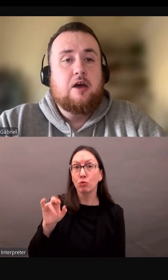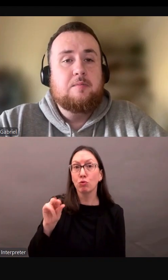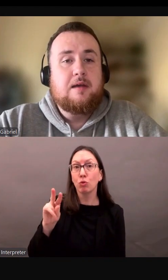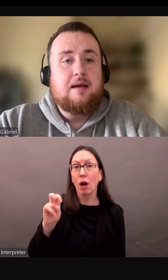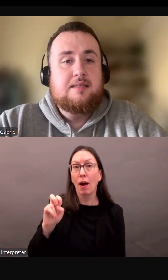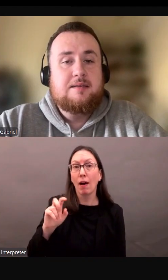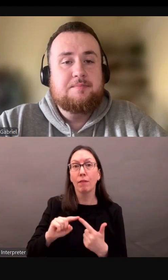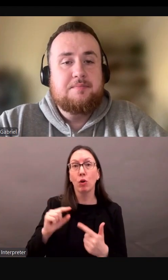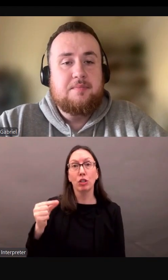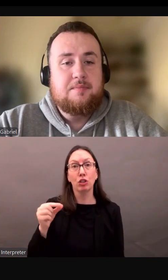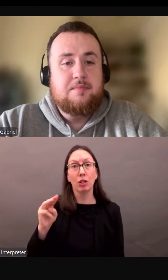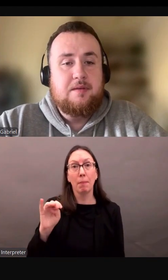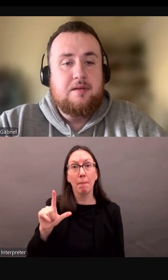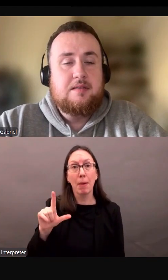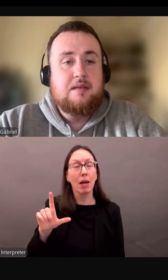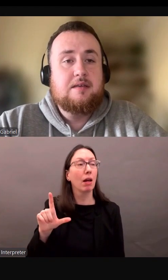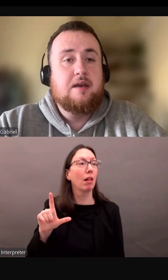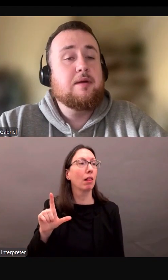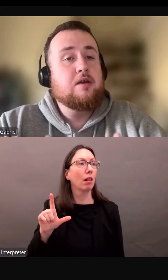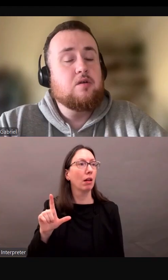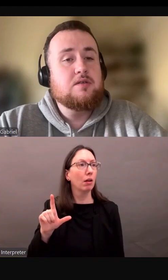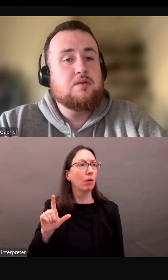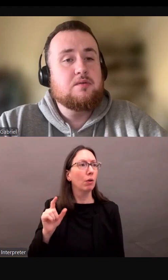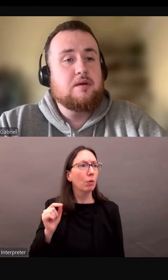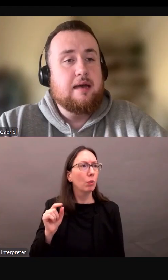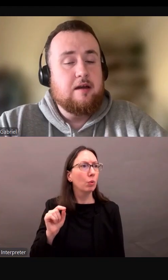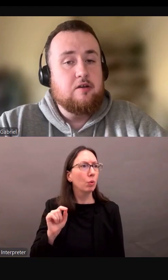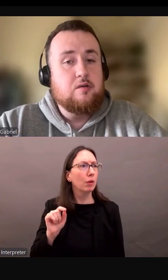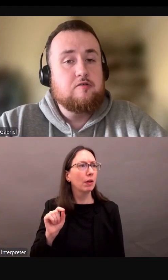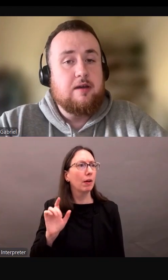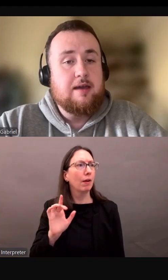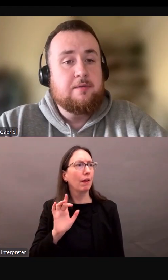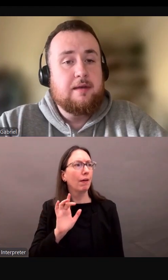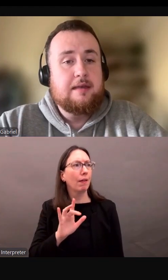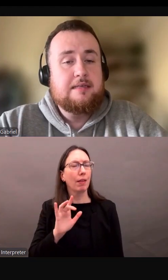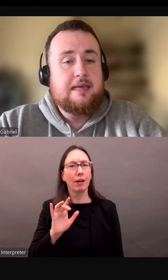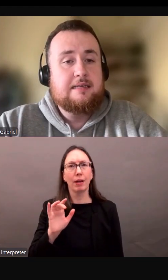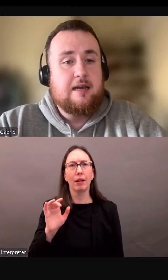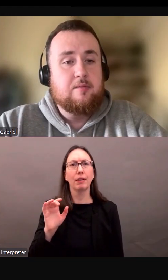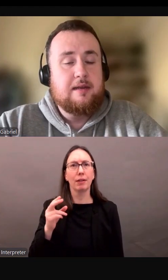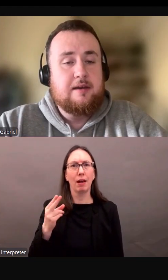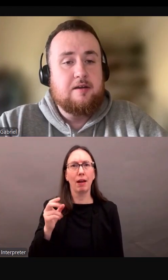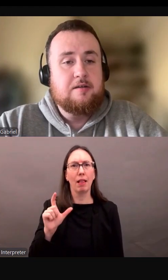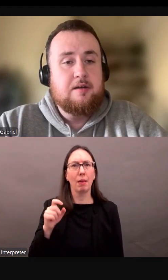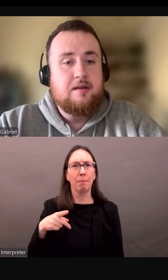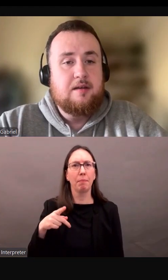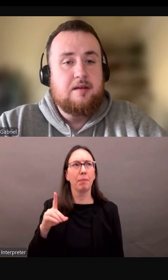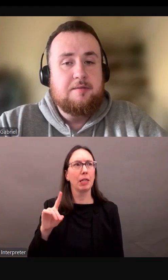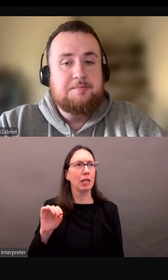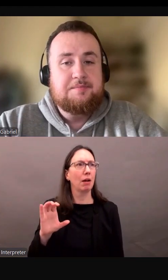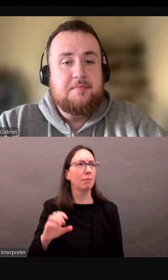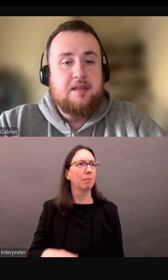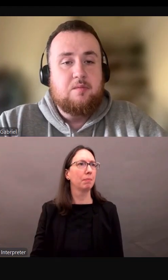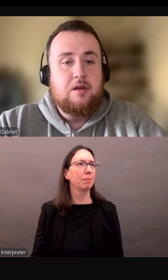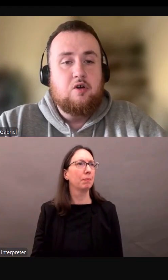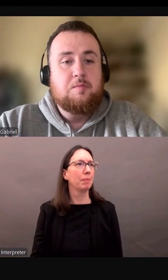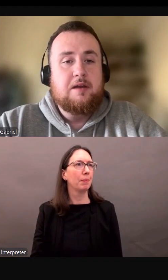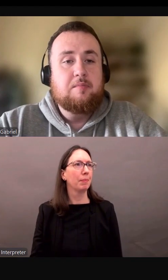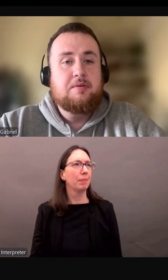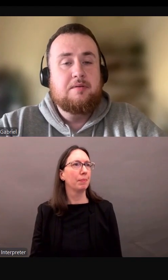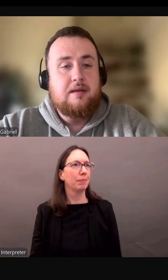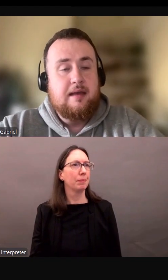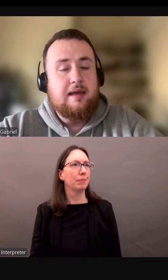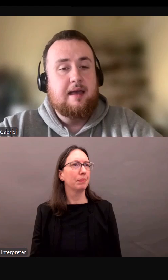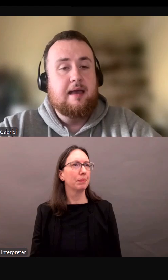Help Docs. Right, we can go to our Google Drive. In this case, our one here will open